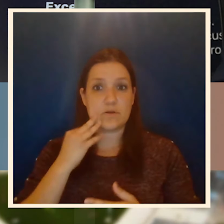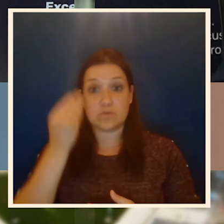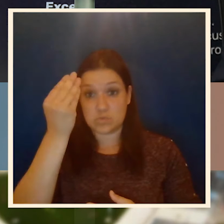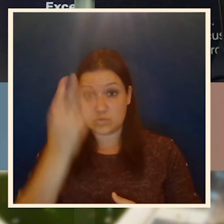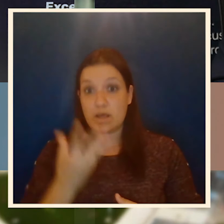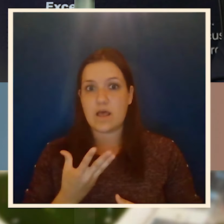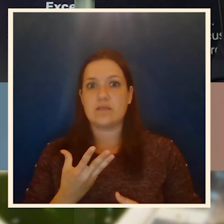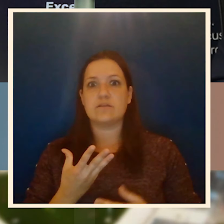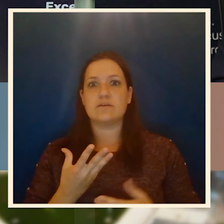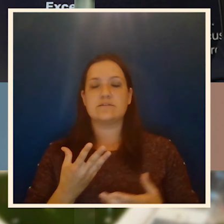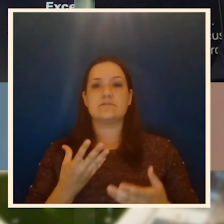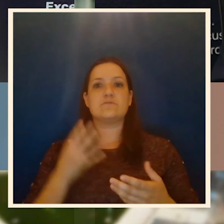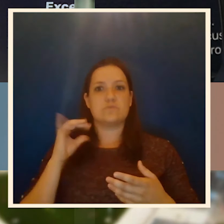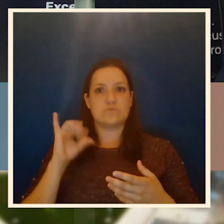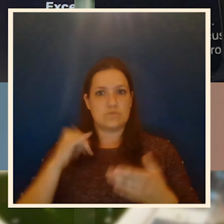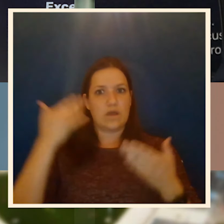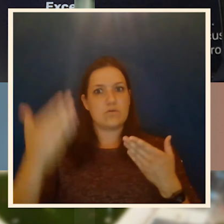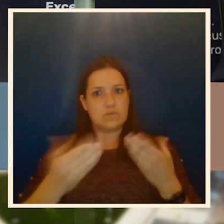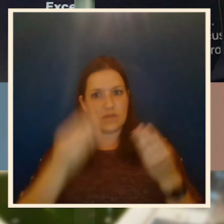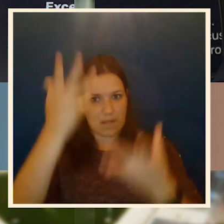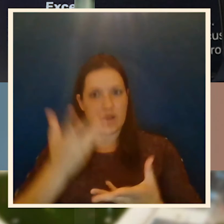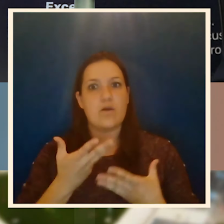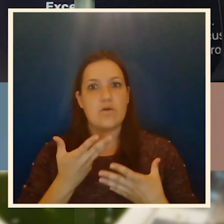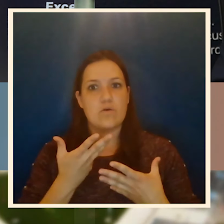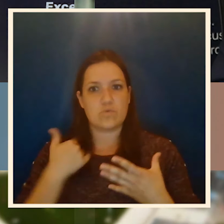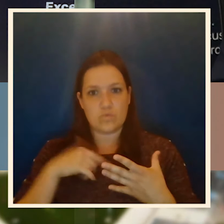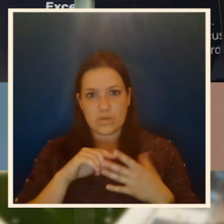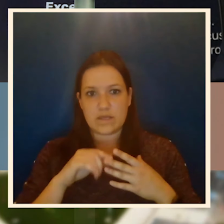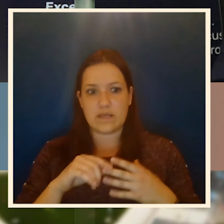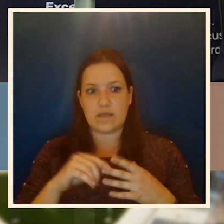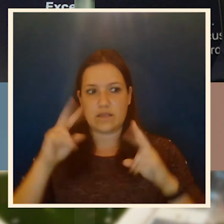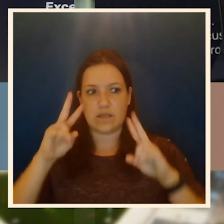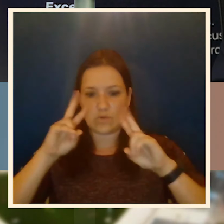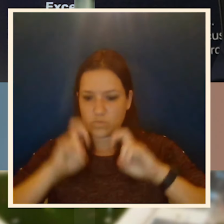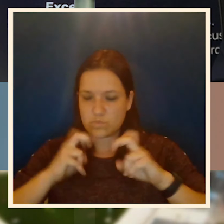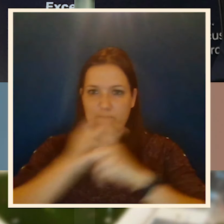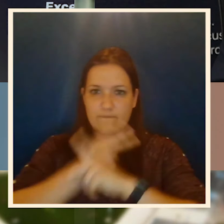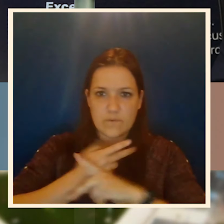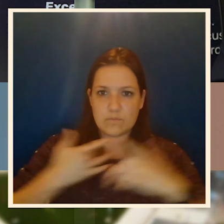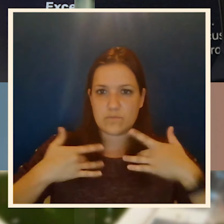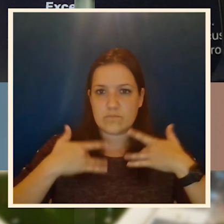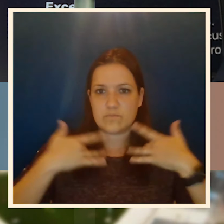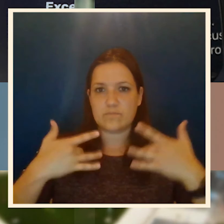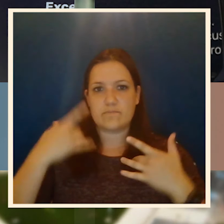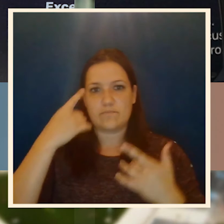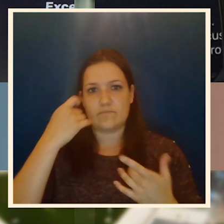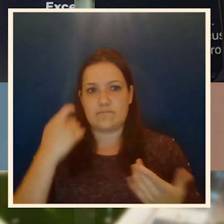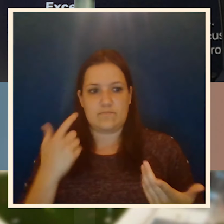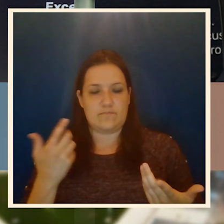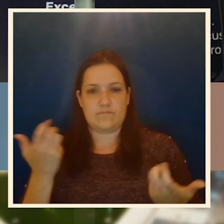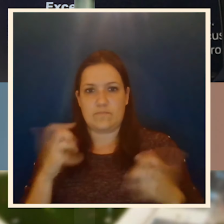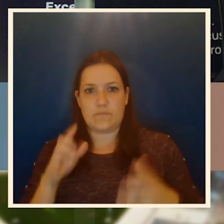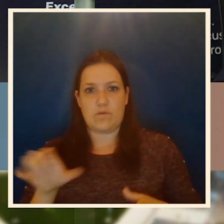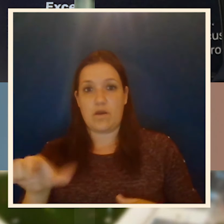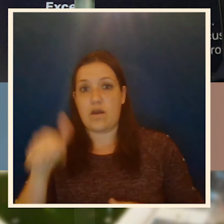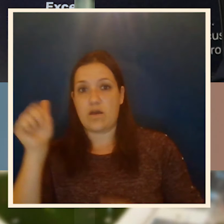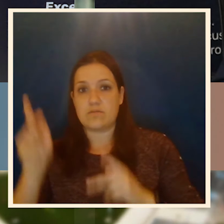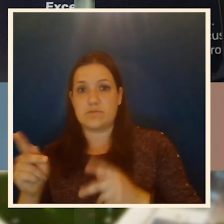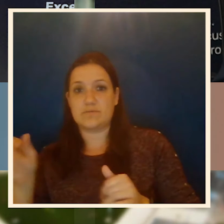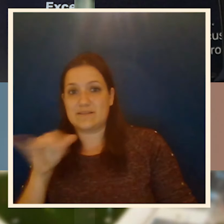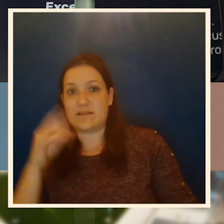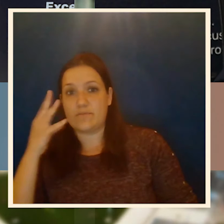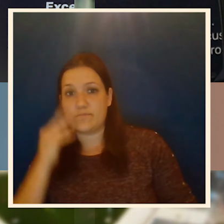I very much welcome that. I encourage that. I want to hear that because we don't want anybody else to have that